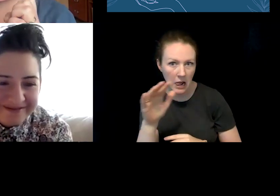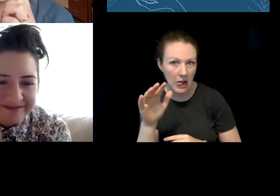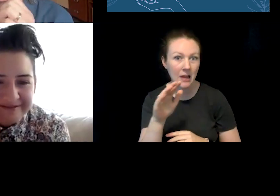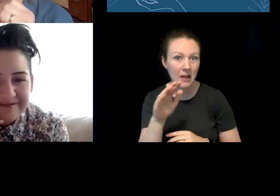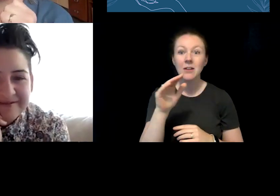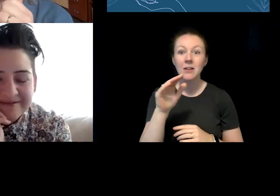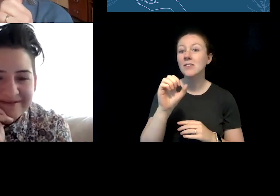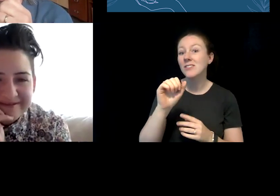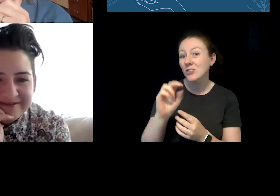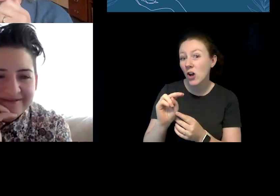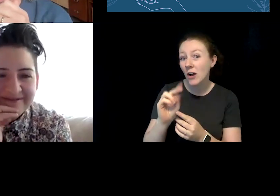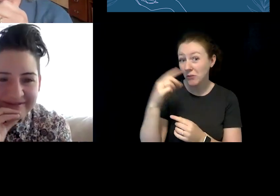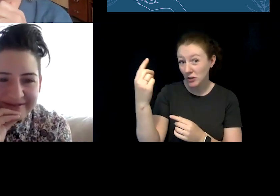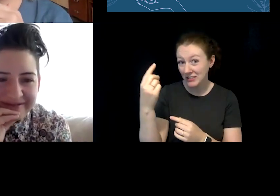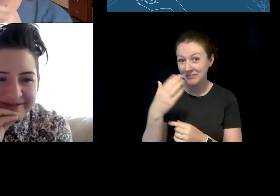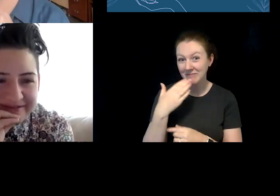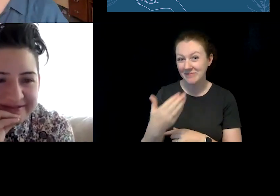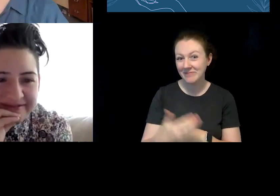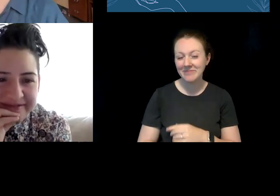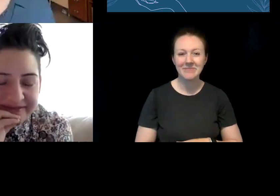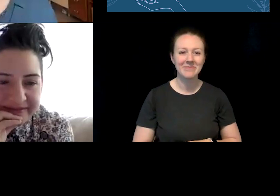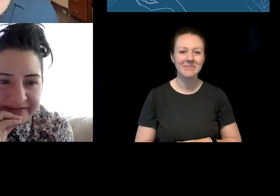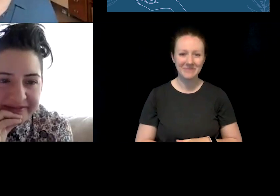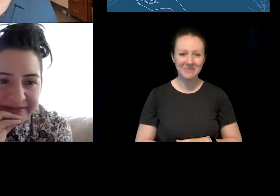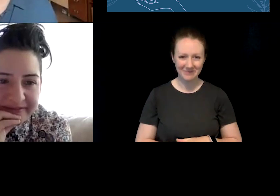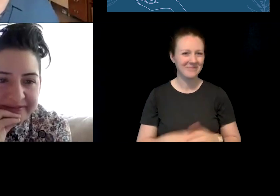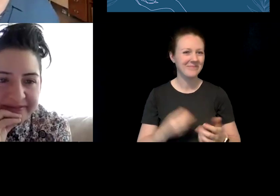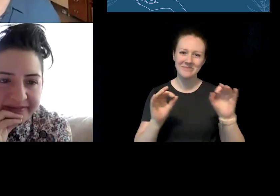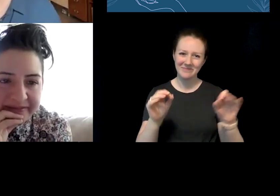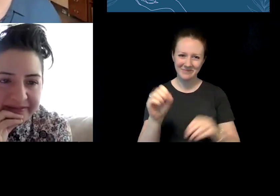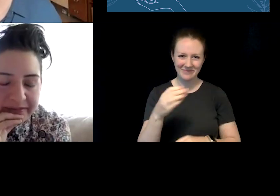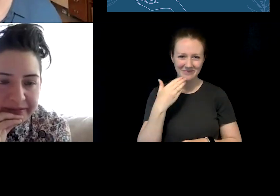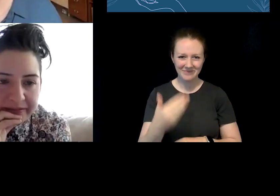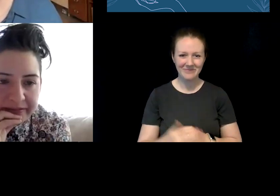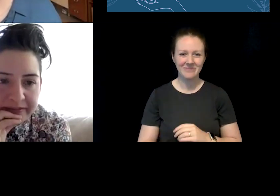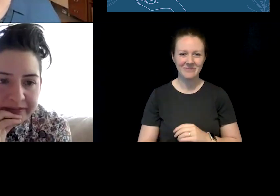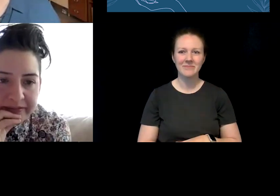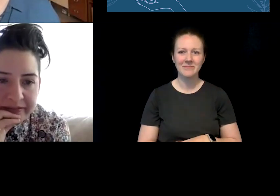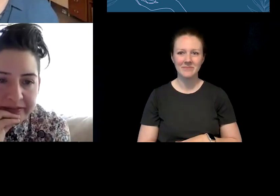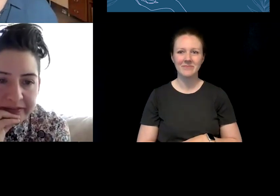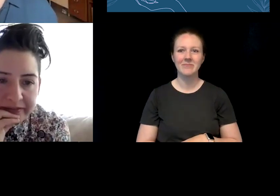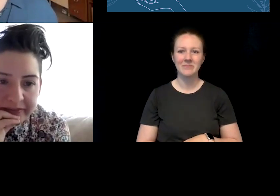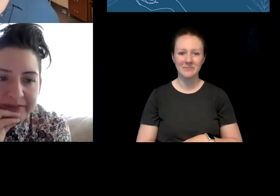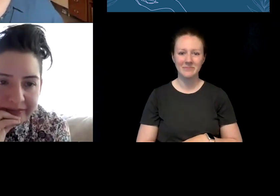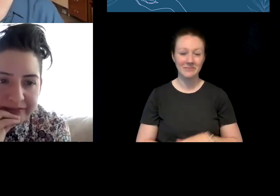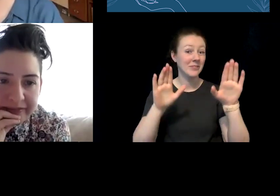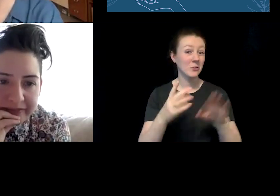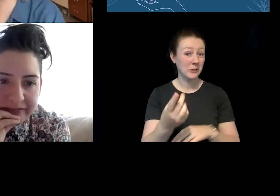Shawn, first, if that's okay. No problem. Yes. Yeah, that's such a great